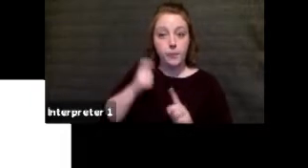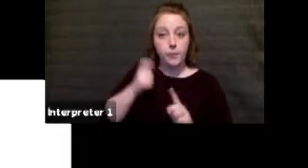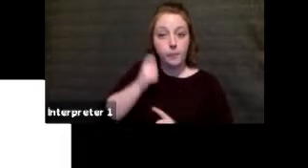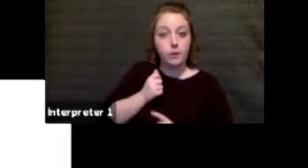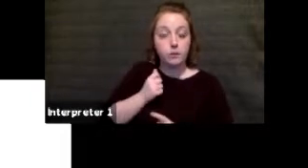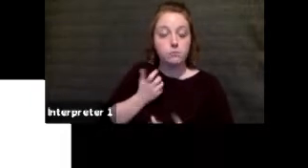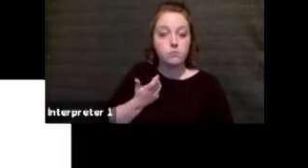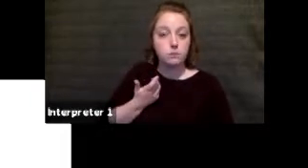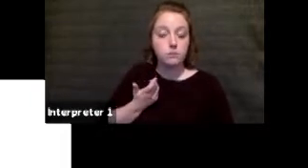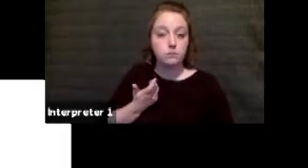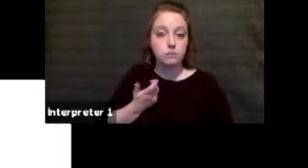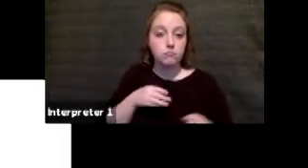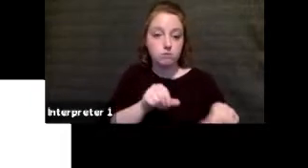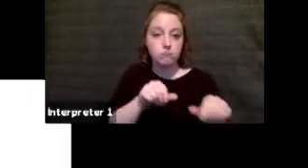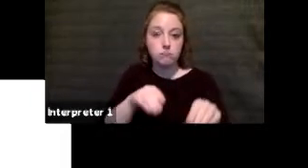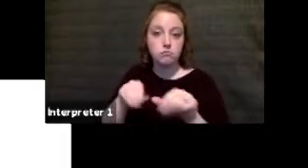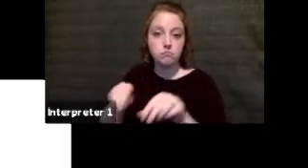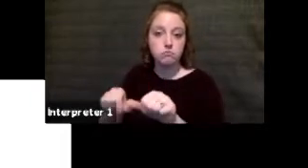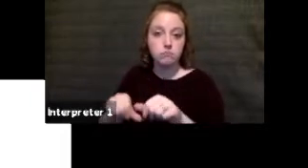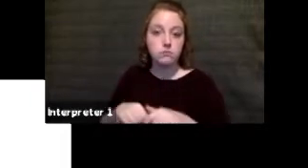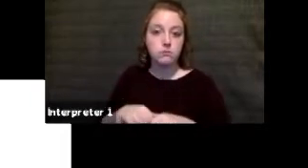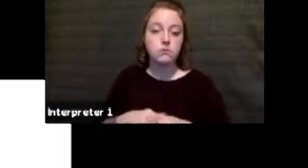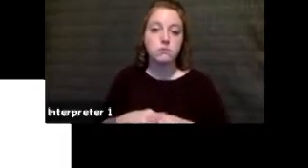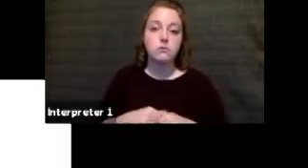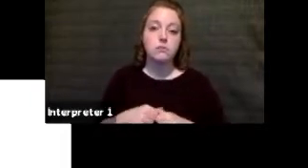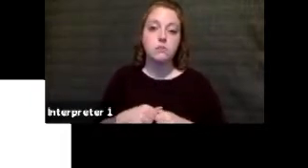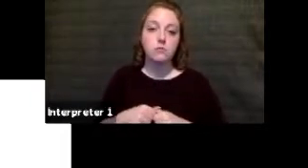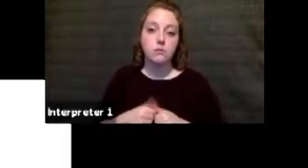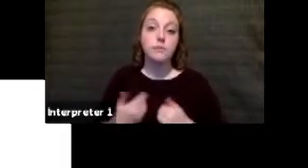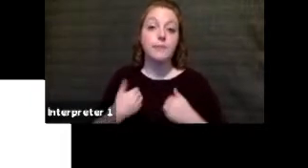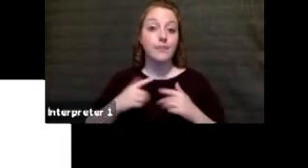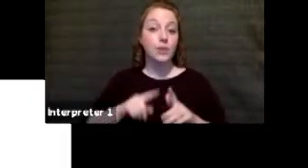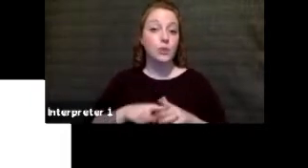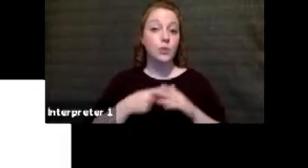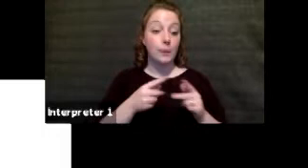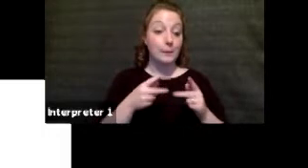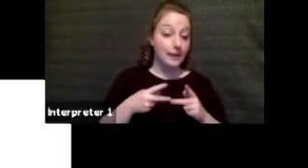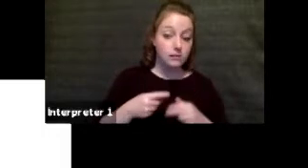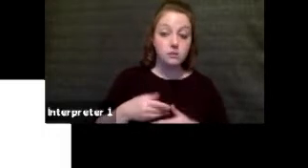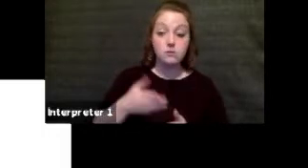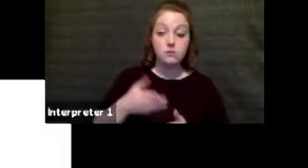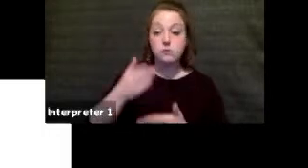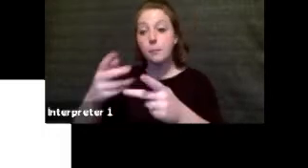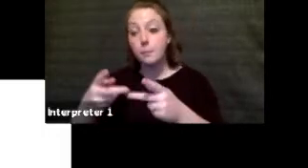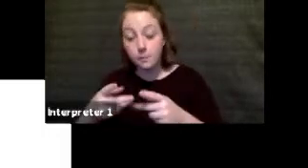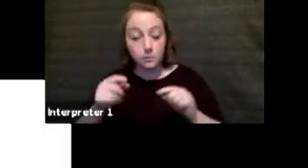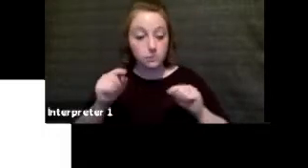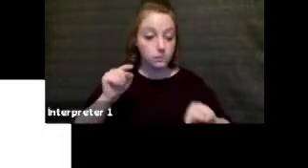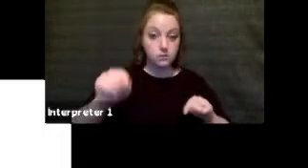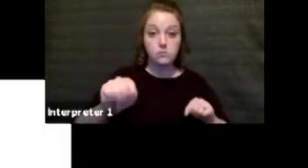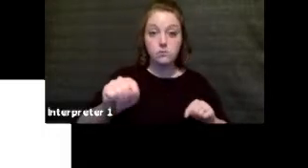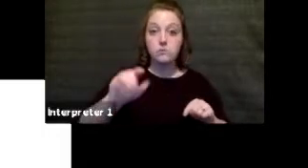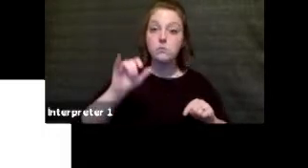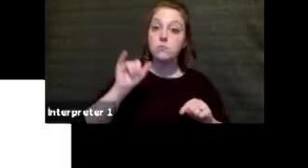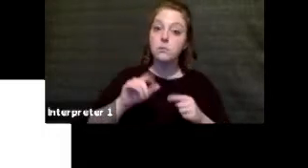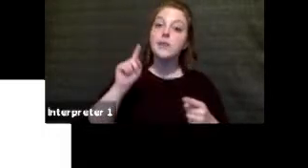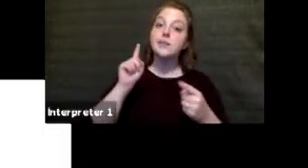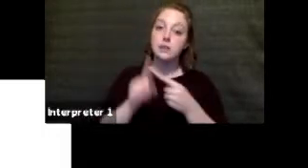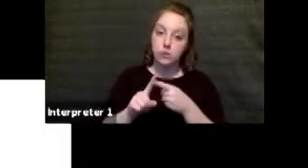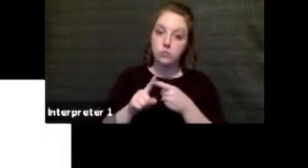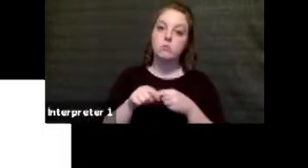election. So, you know, it did have a starting point and a stopping point until those bond funds were, were spent.